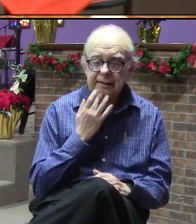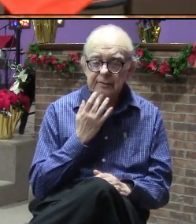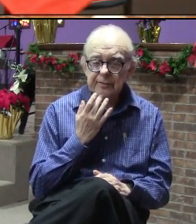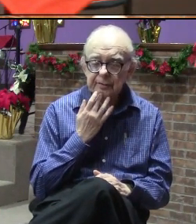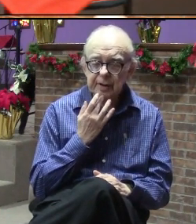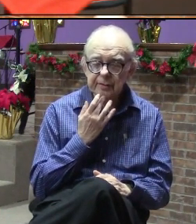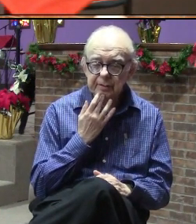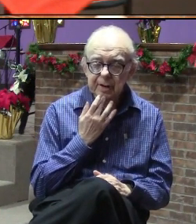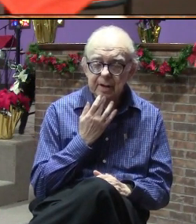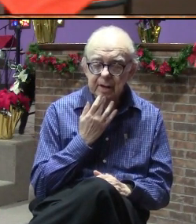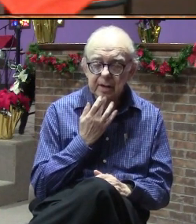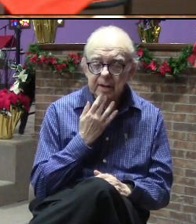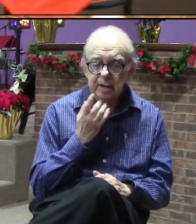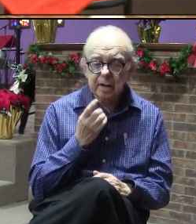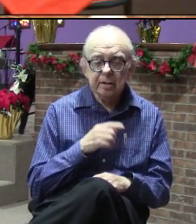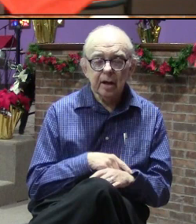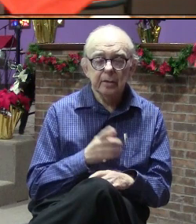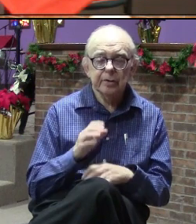year.